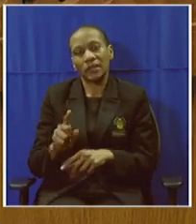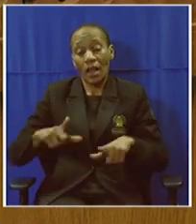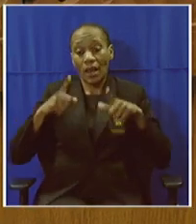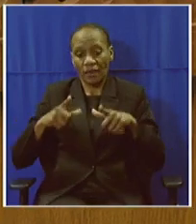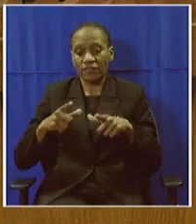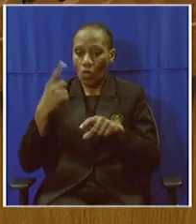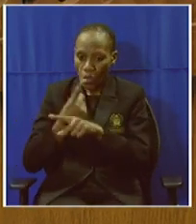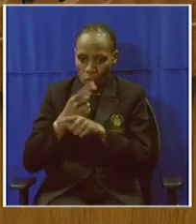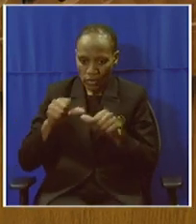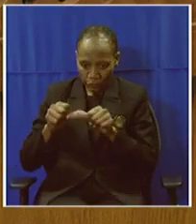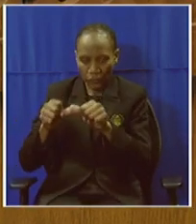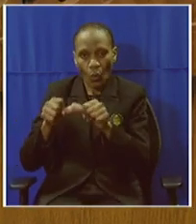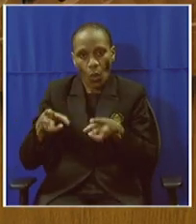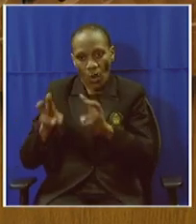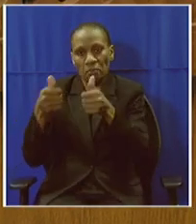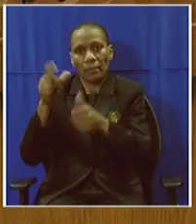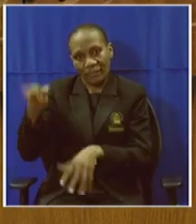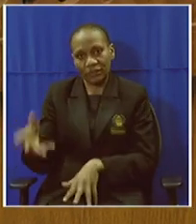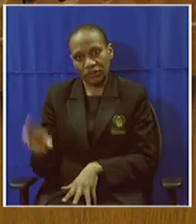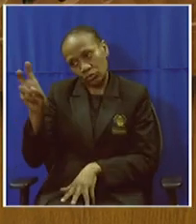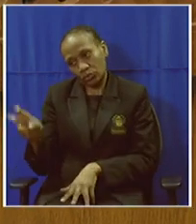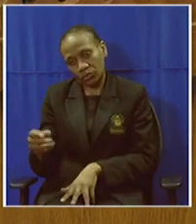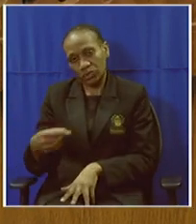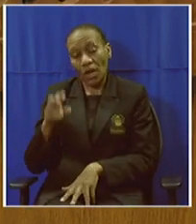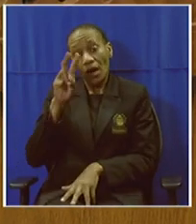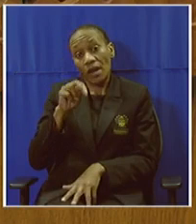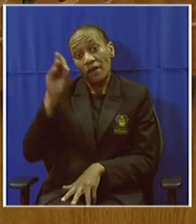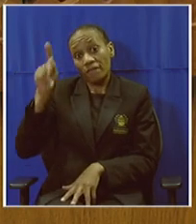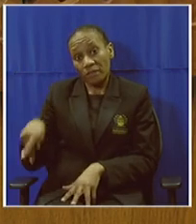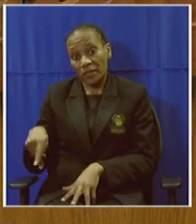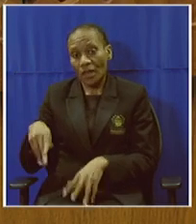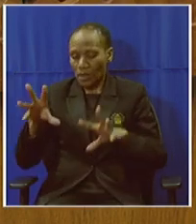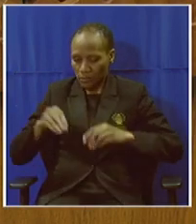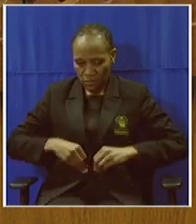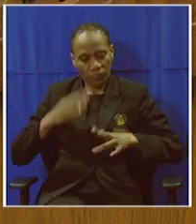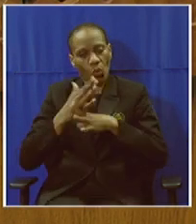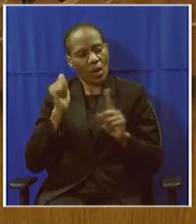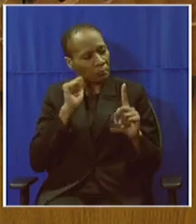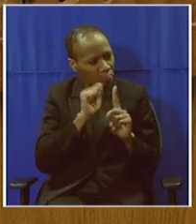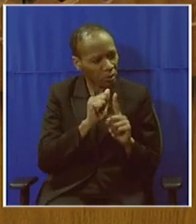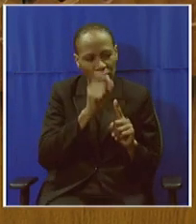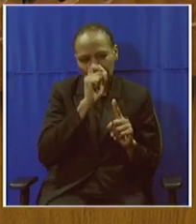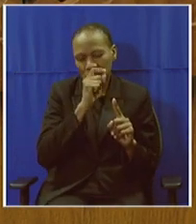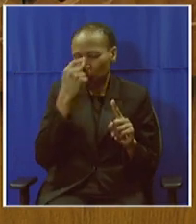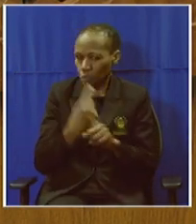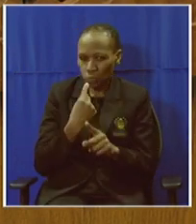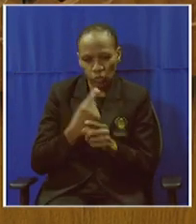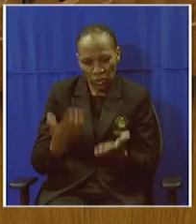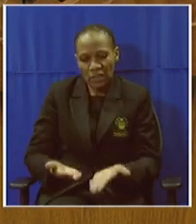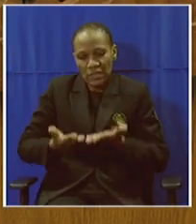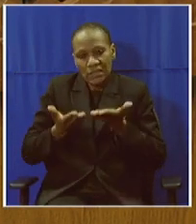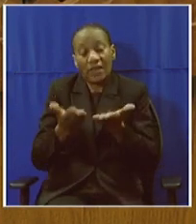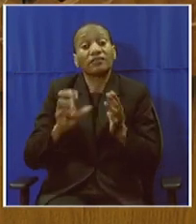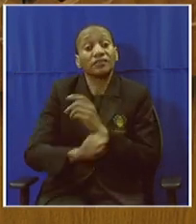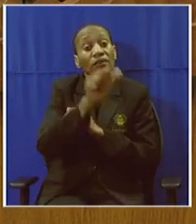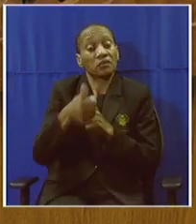unquote. As the National Freedom Party, we acknowledge the hard work and dedication Ms. Hlongwa rendered in the saving the